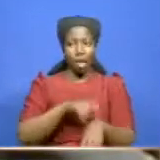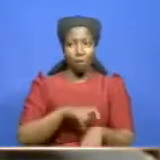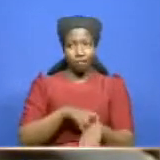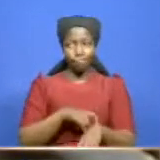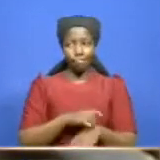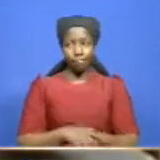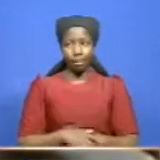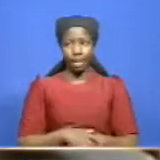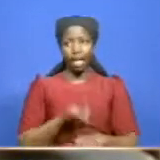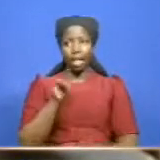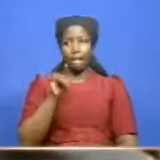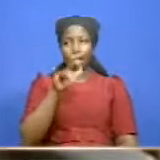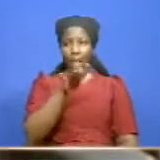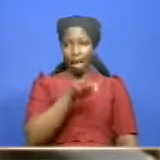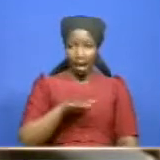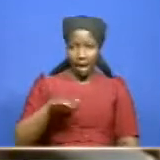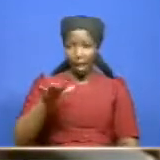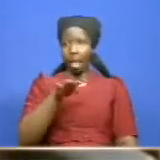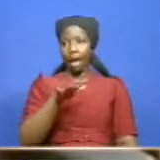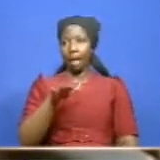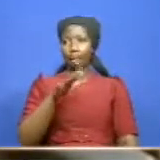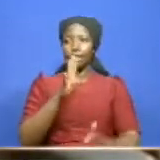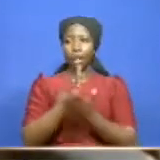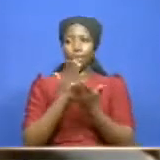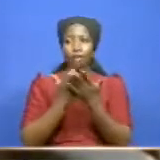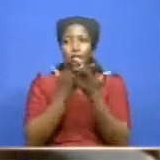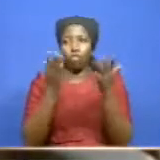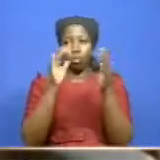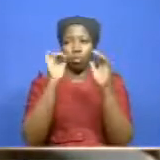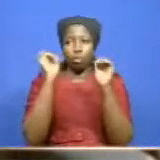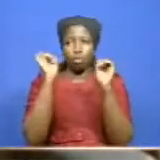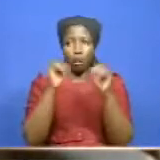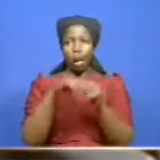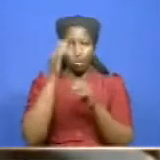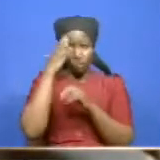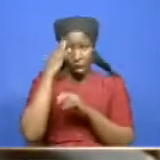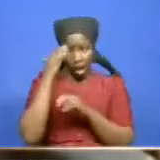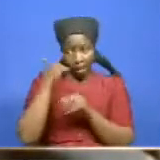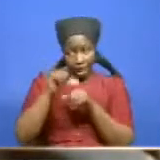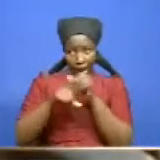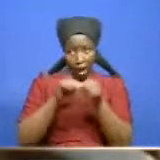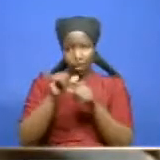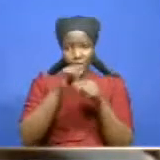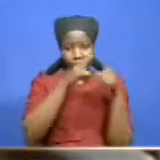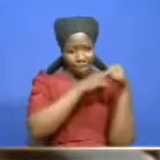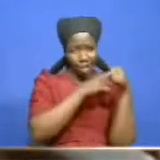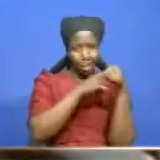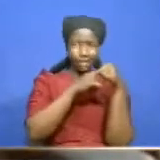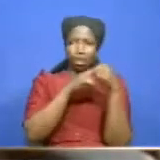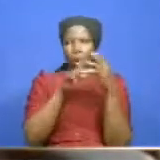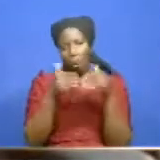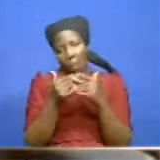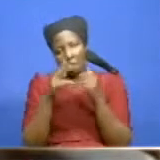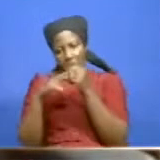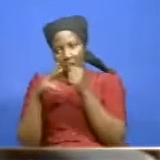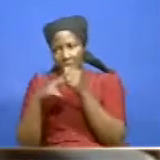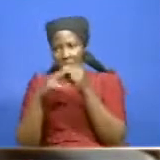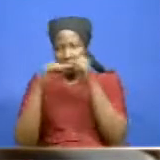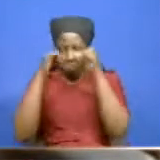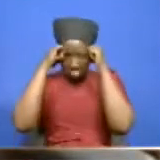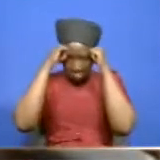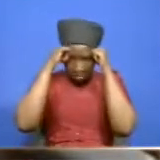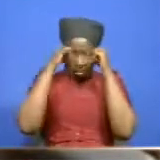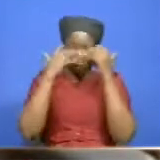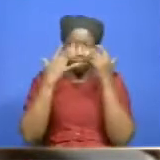This current area, as some of you might know, is surrounded by about 6 or 7 academic institutions